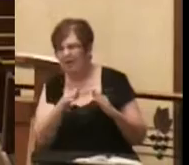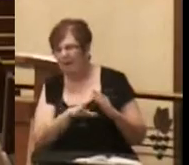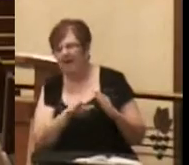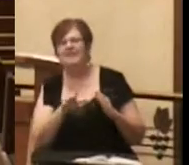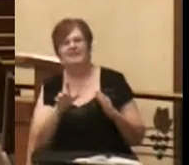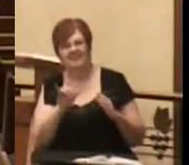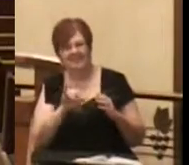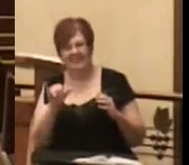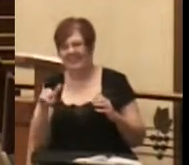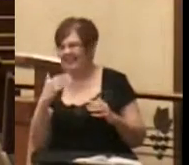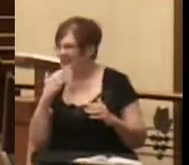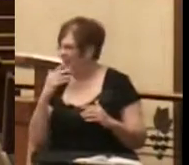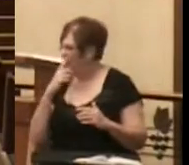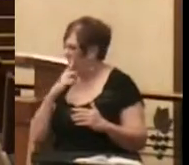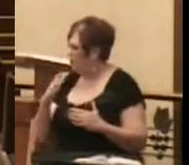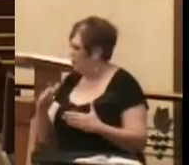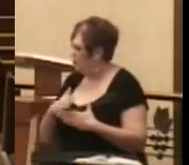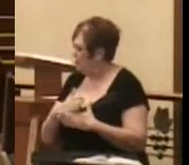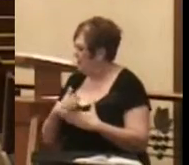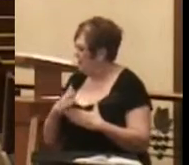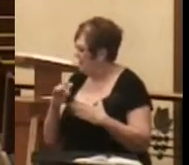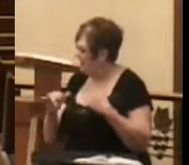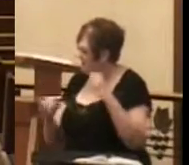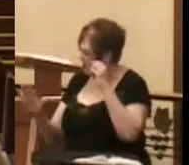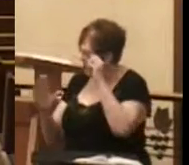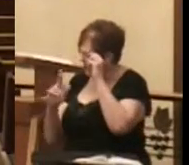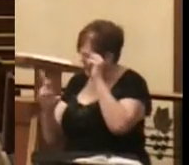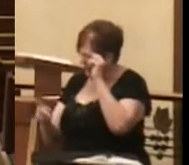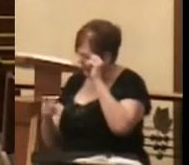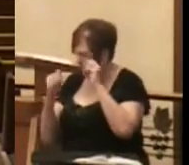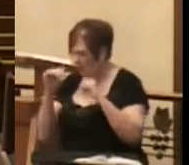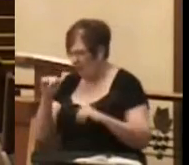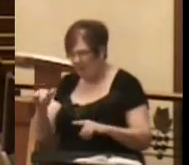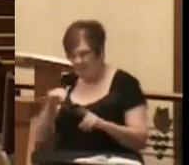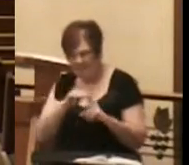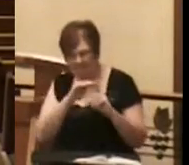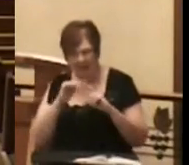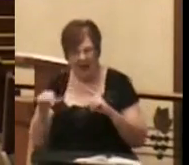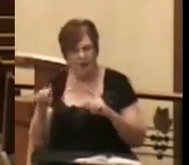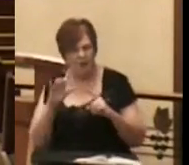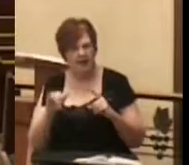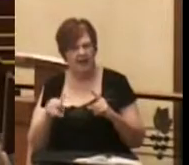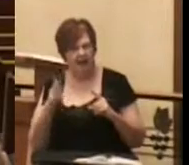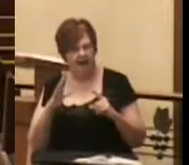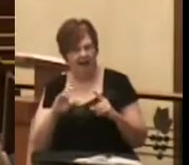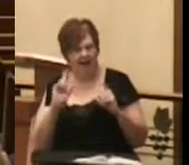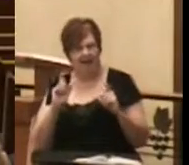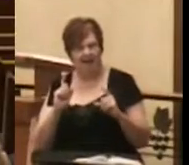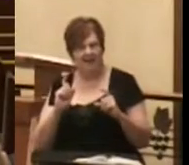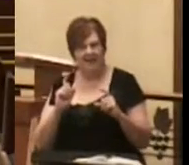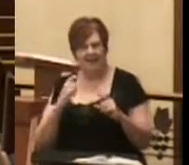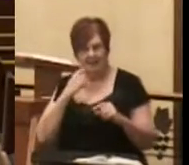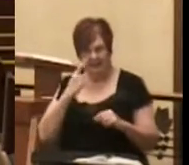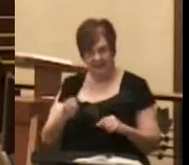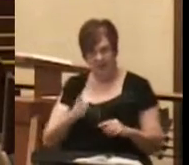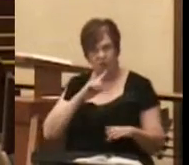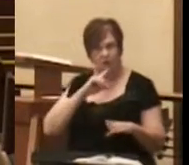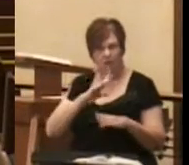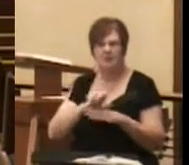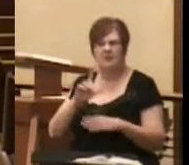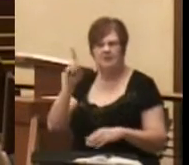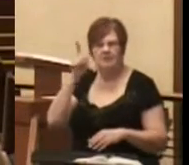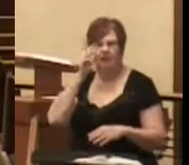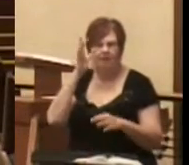like those. Thank you for passing those out. These are yours to keep to remind you that God, when he gives a promise, is